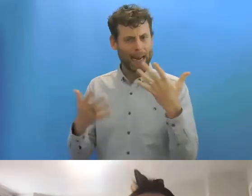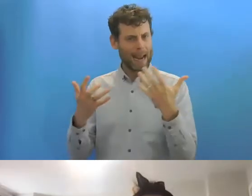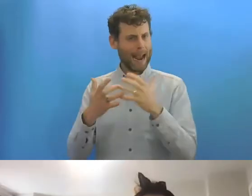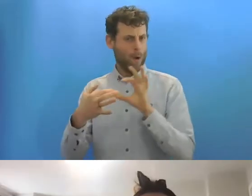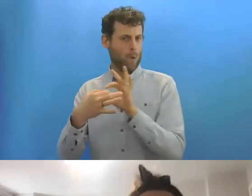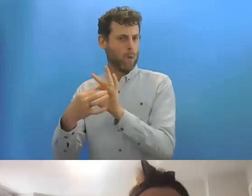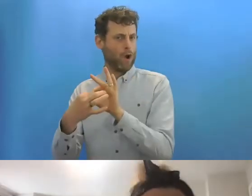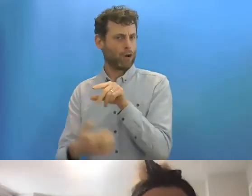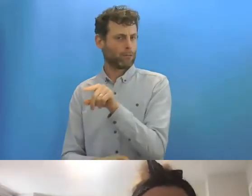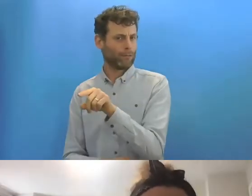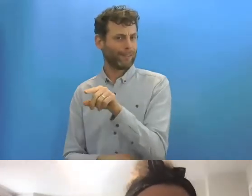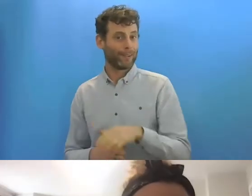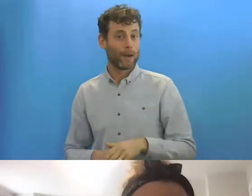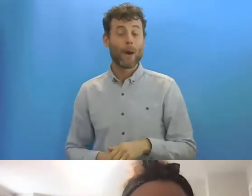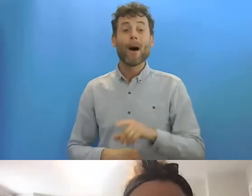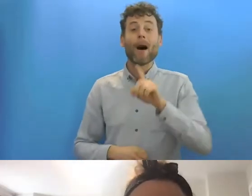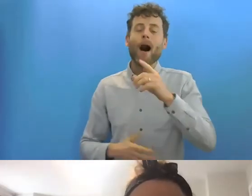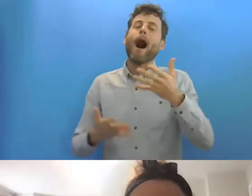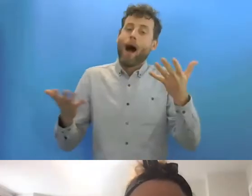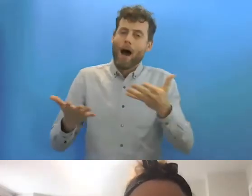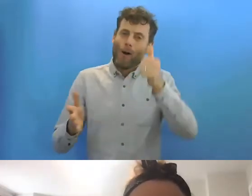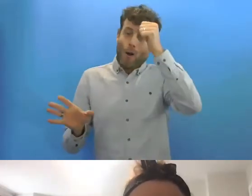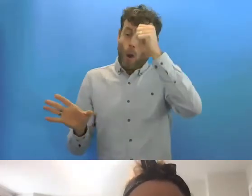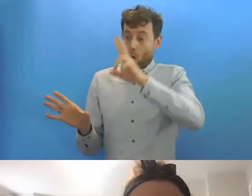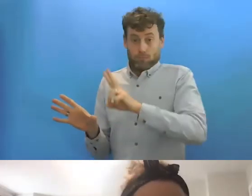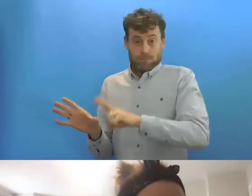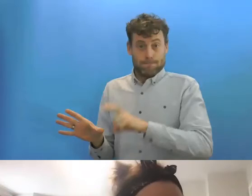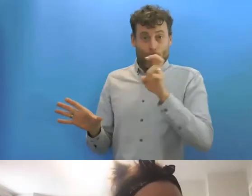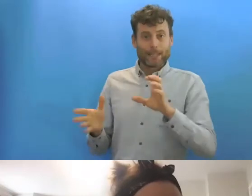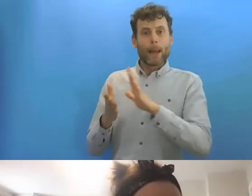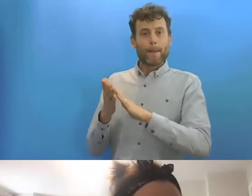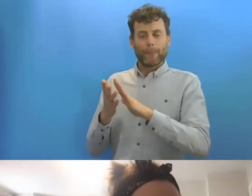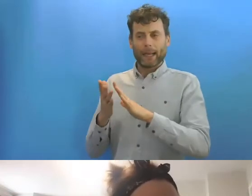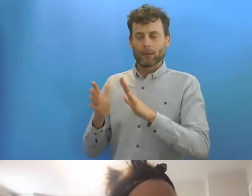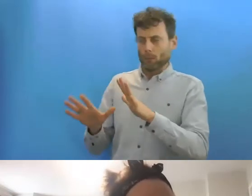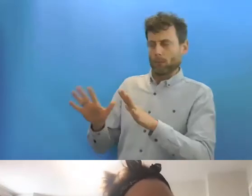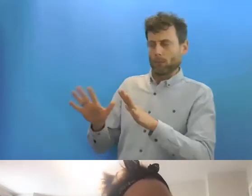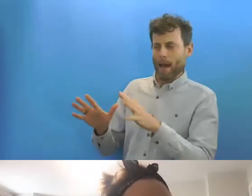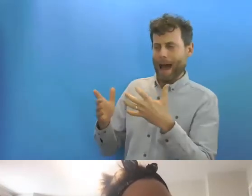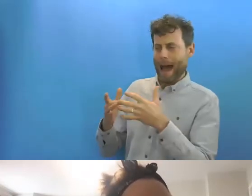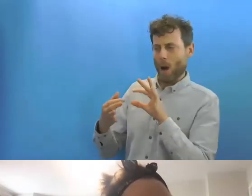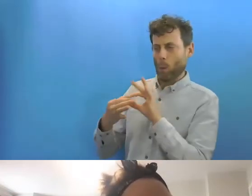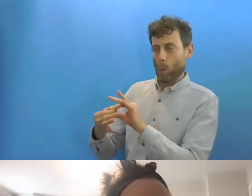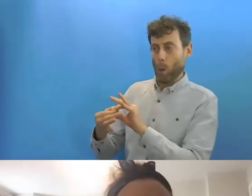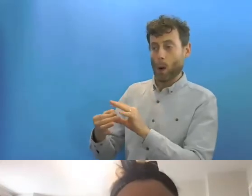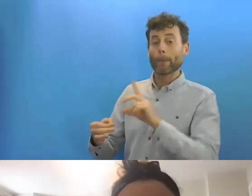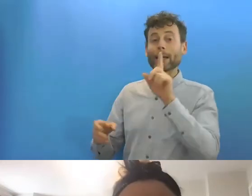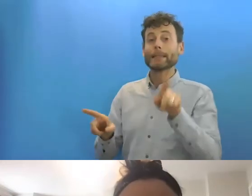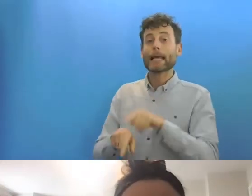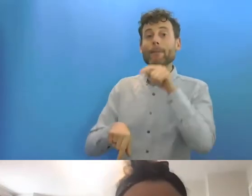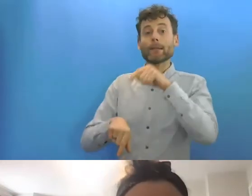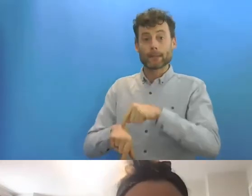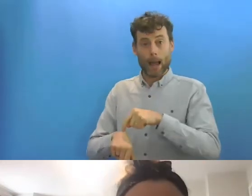will reach other networks and other countries, but it will also be very sad to think that we can't have the